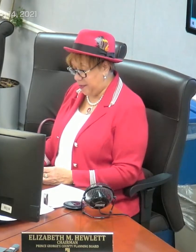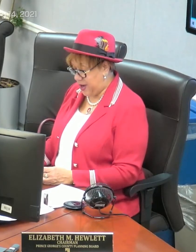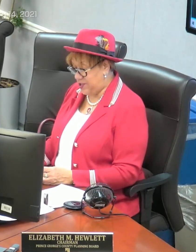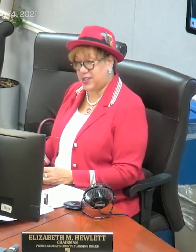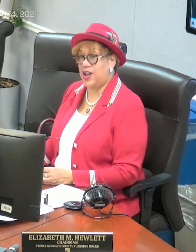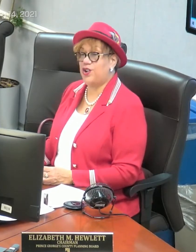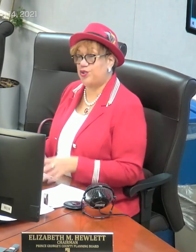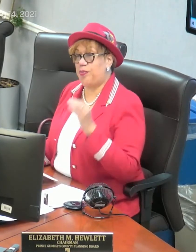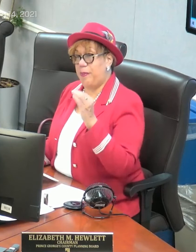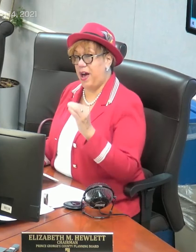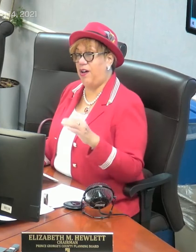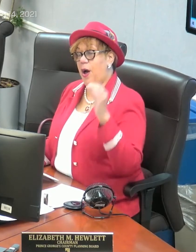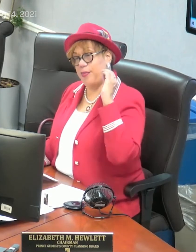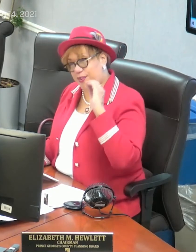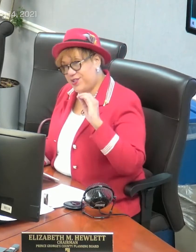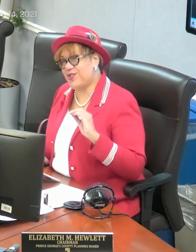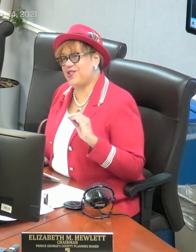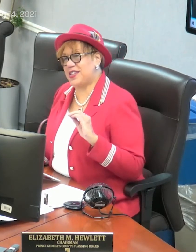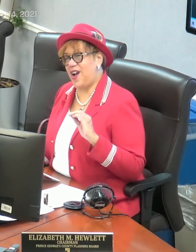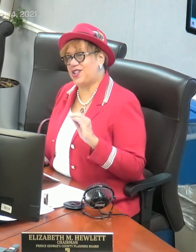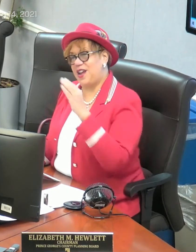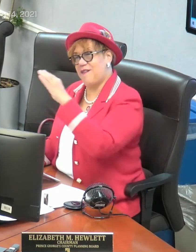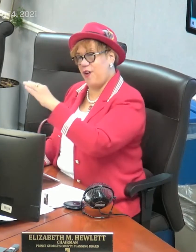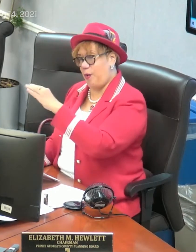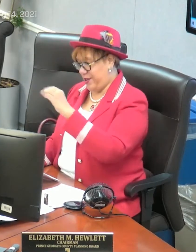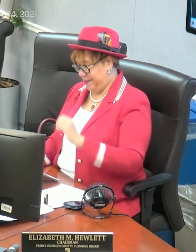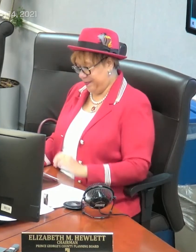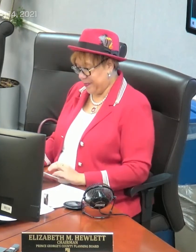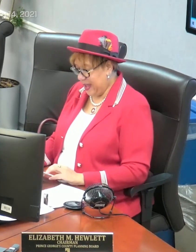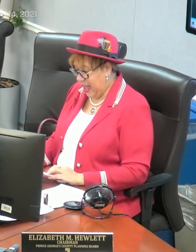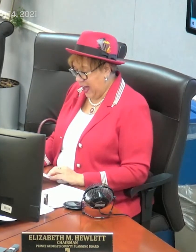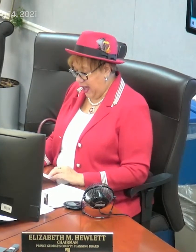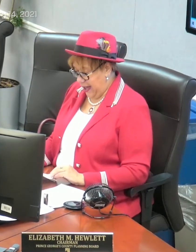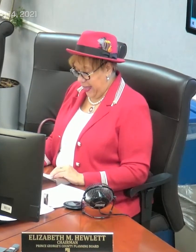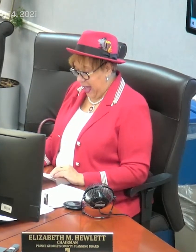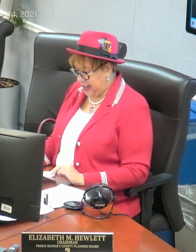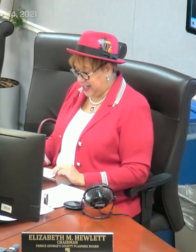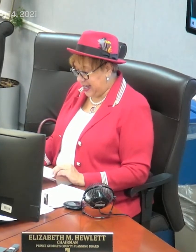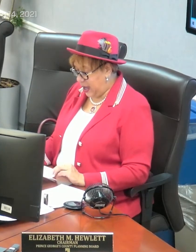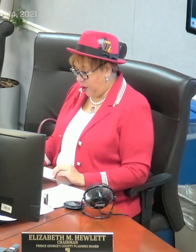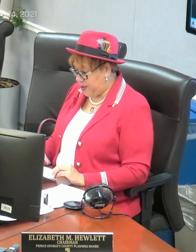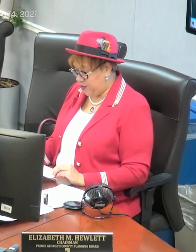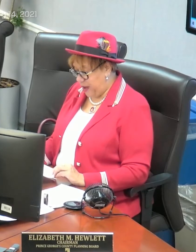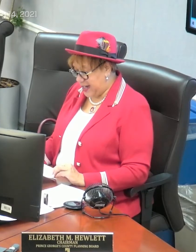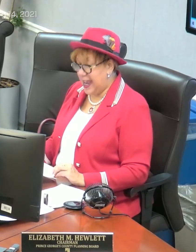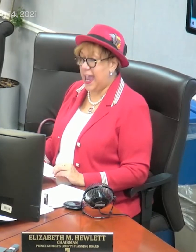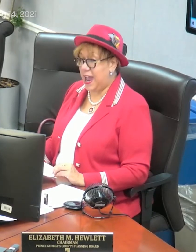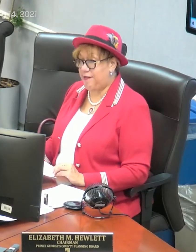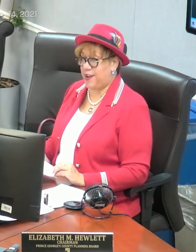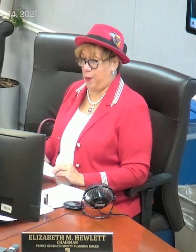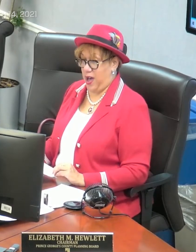business operations to propel Prince George's County forward. I'd like to take a moment to